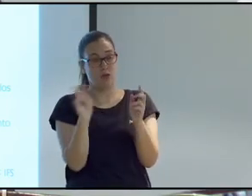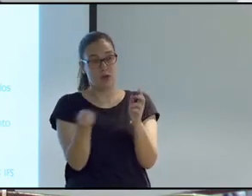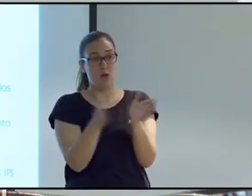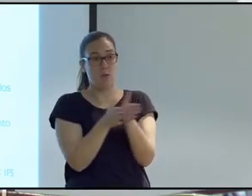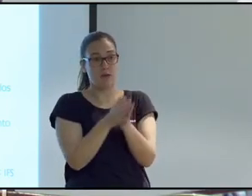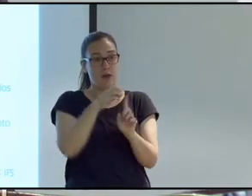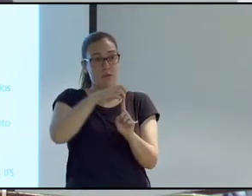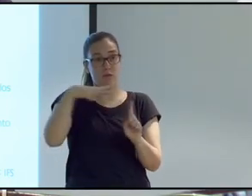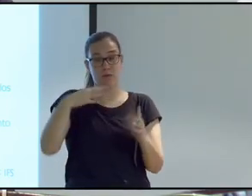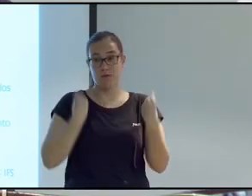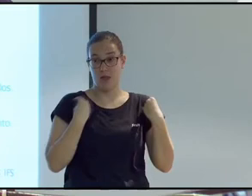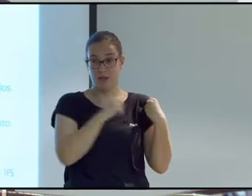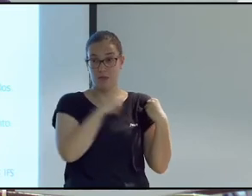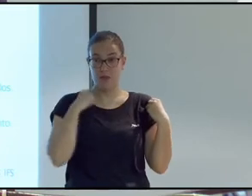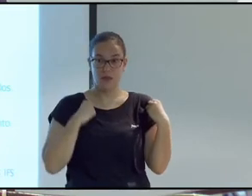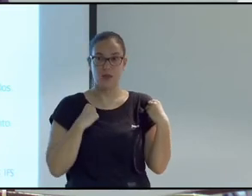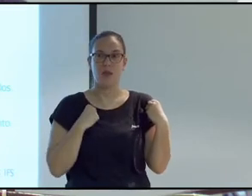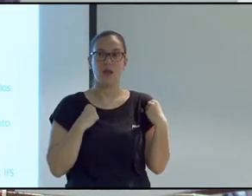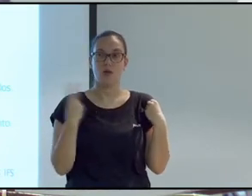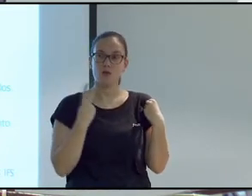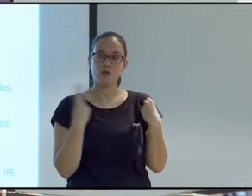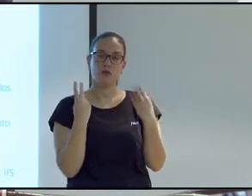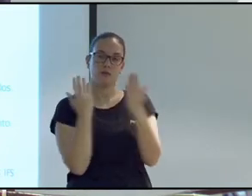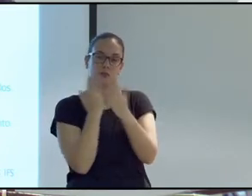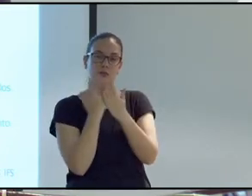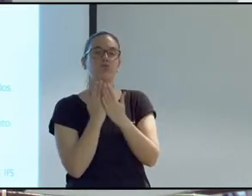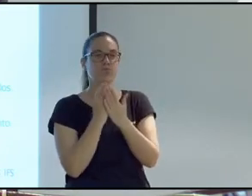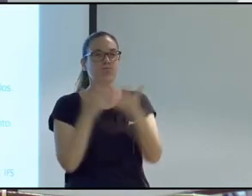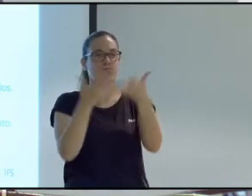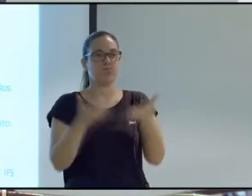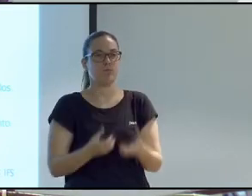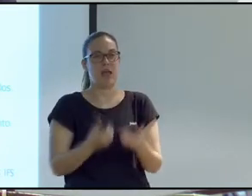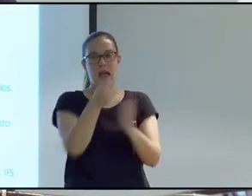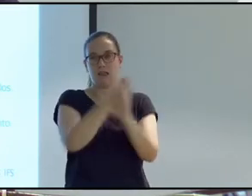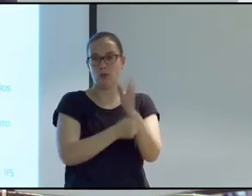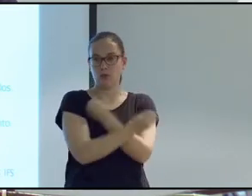we have proposed broadening the idea